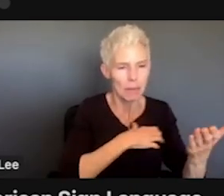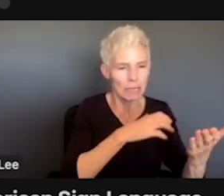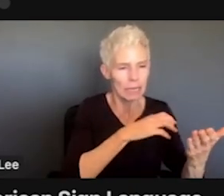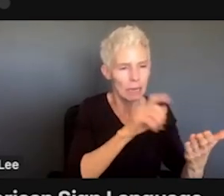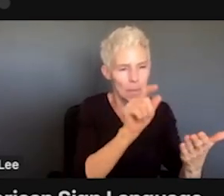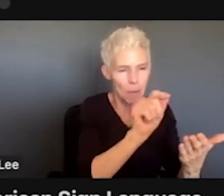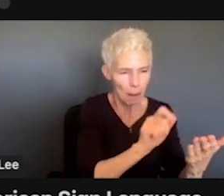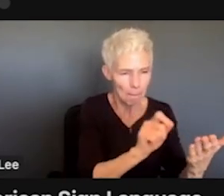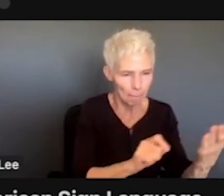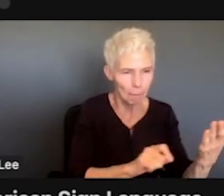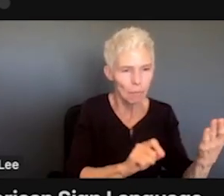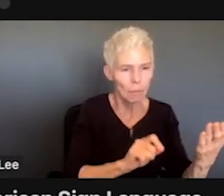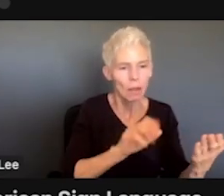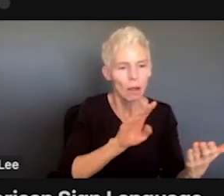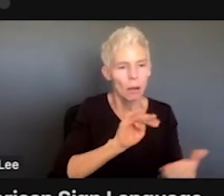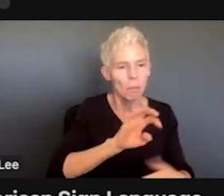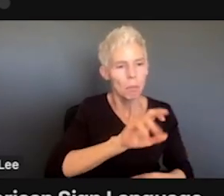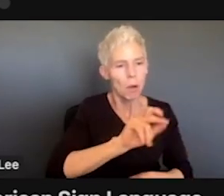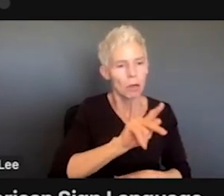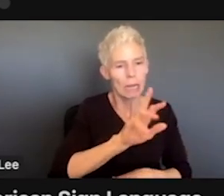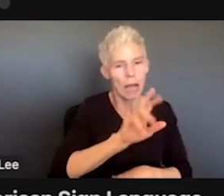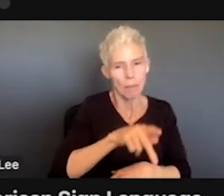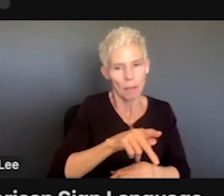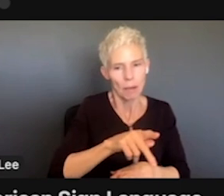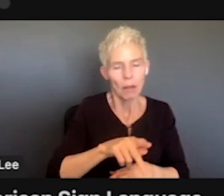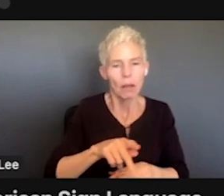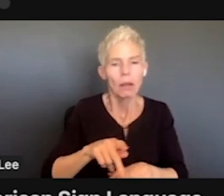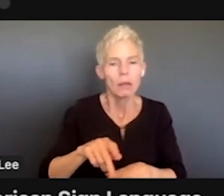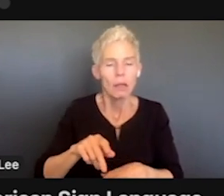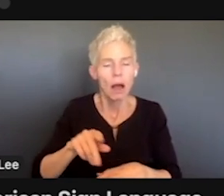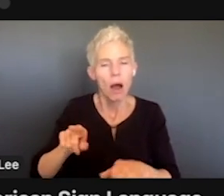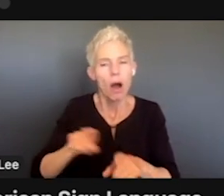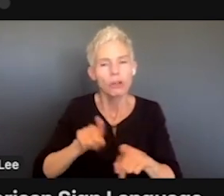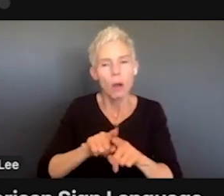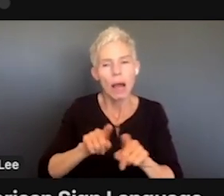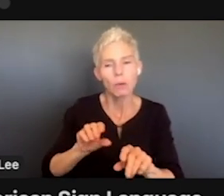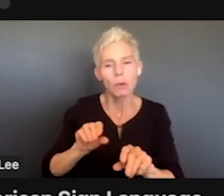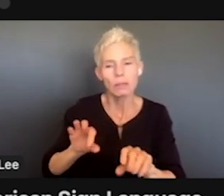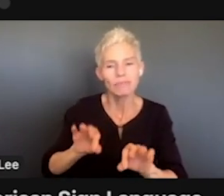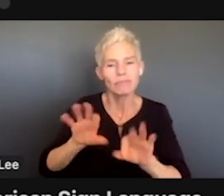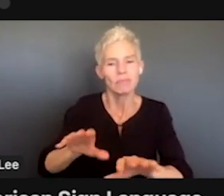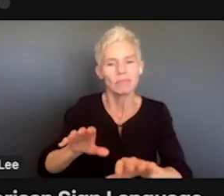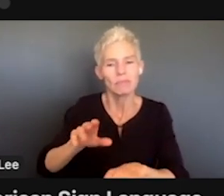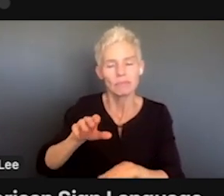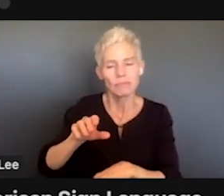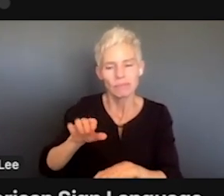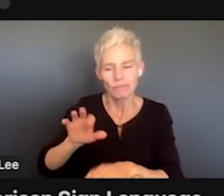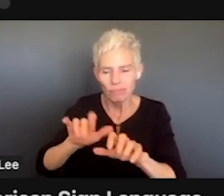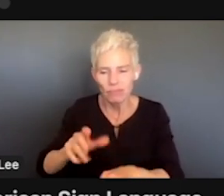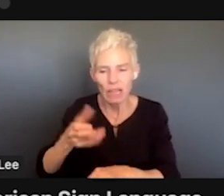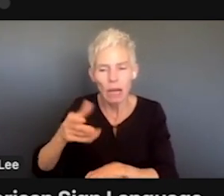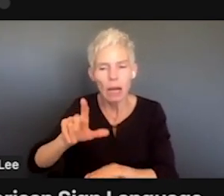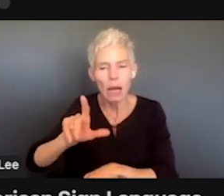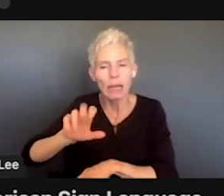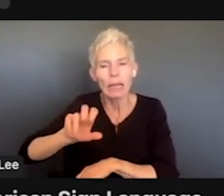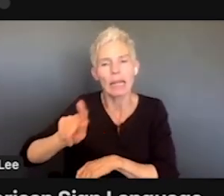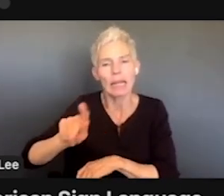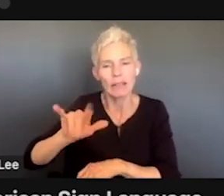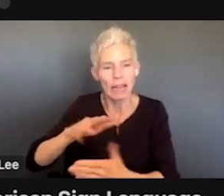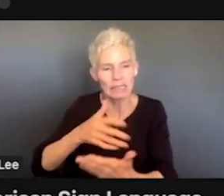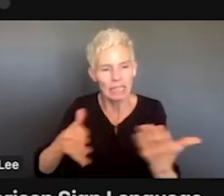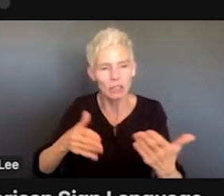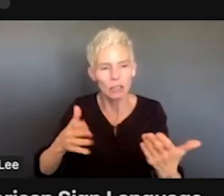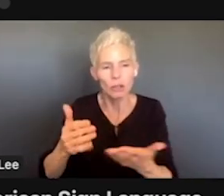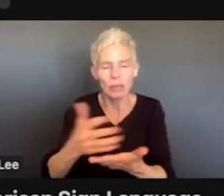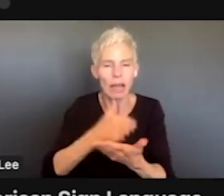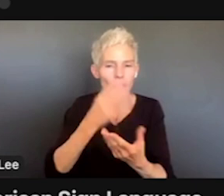I will drop into the chat a link on that schedule so people can get that relevant information and tune